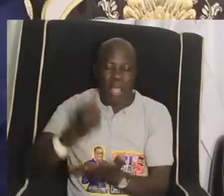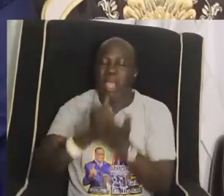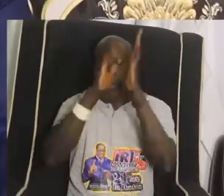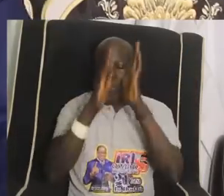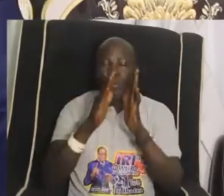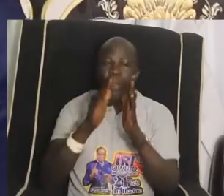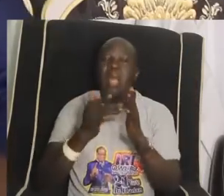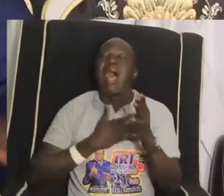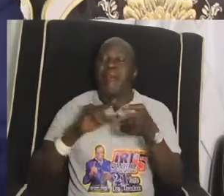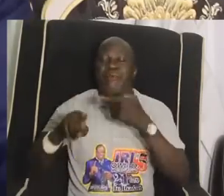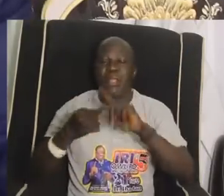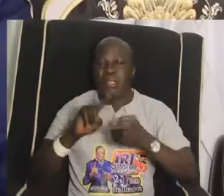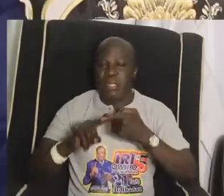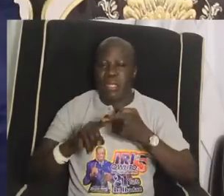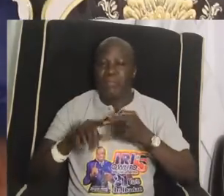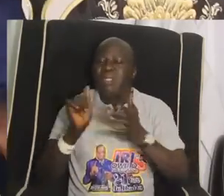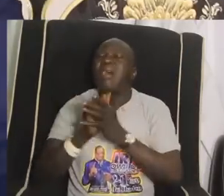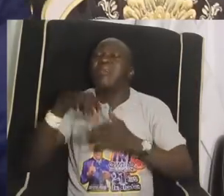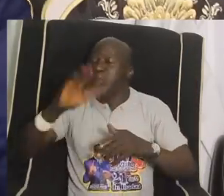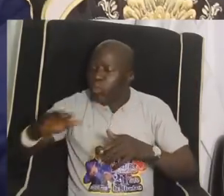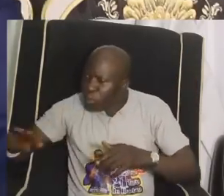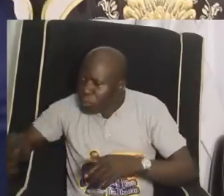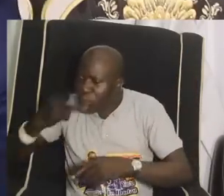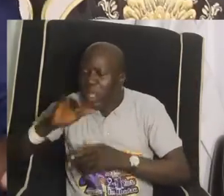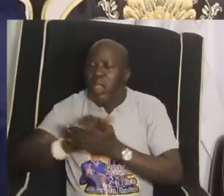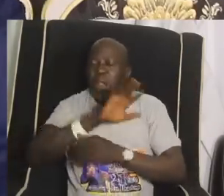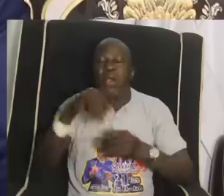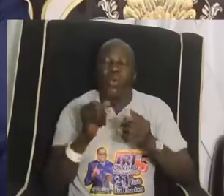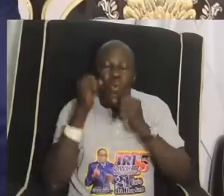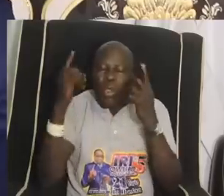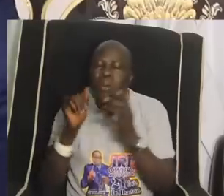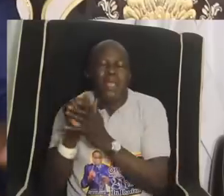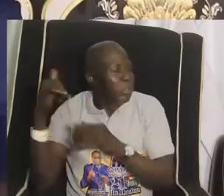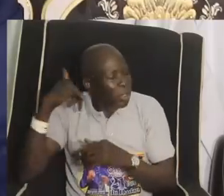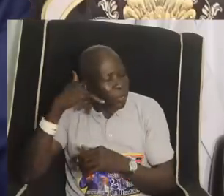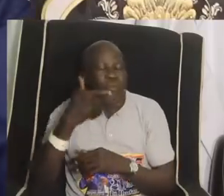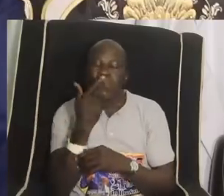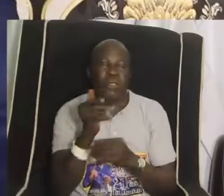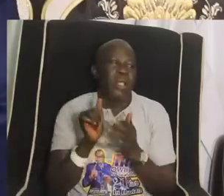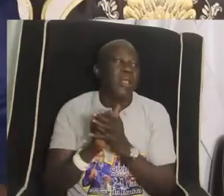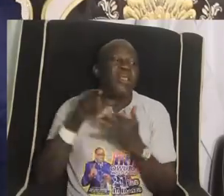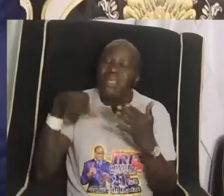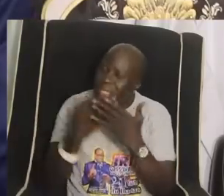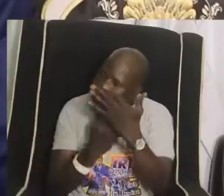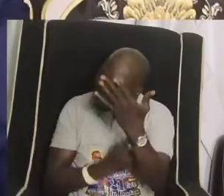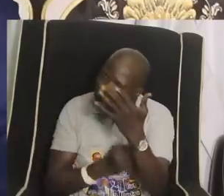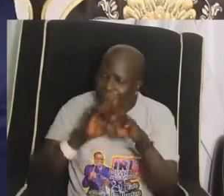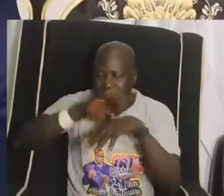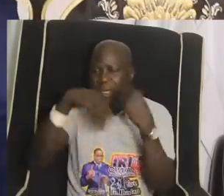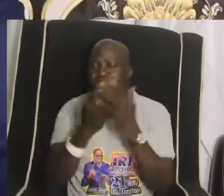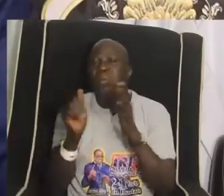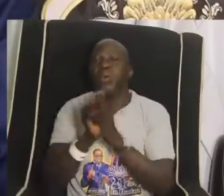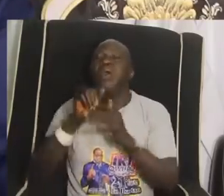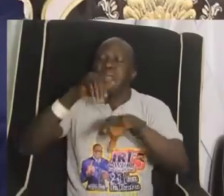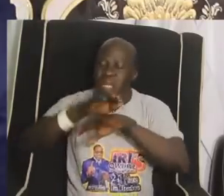ask for help. Money or I have a friend. Is that a friend? Oh, my God. I first heard his voice. Very early in the morning.